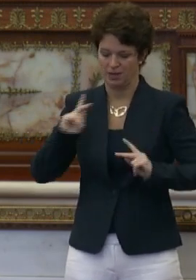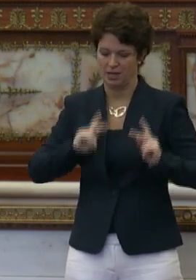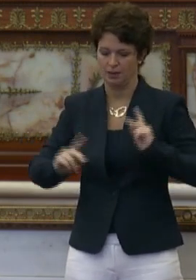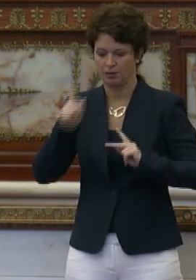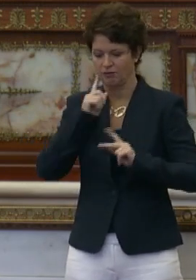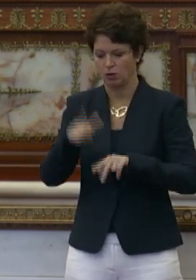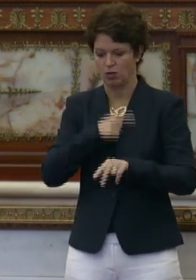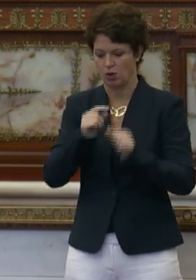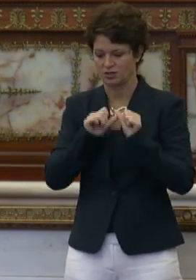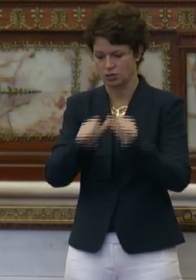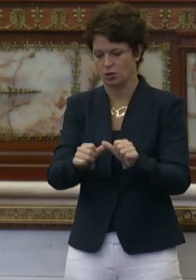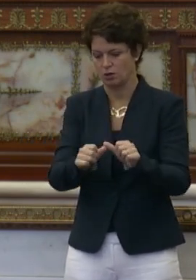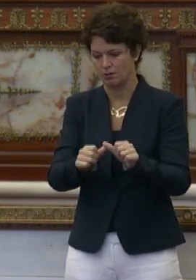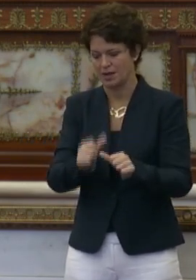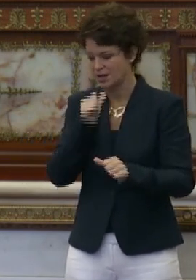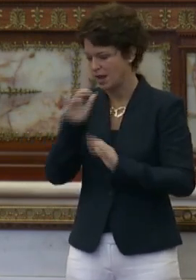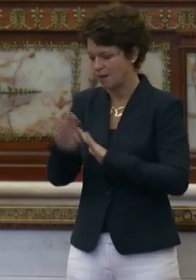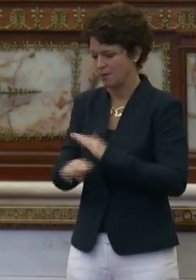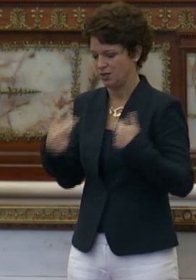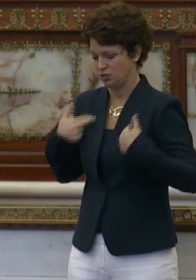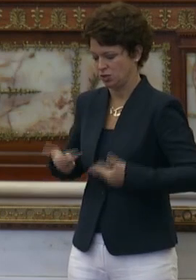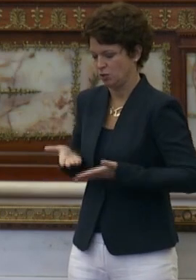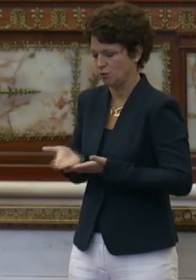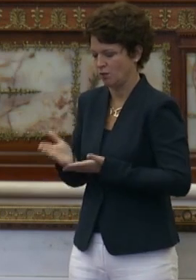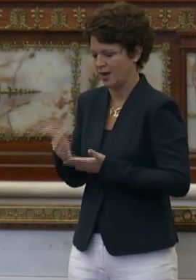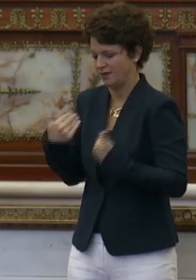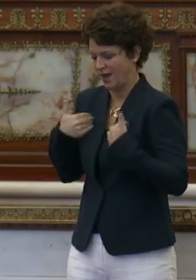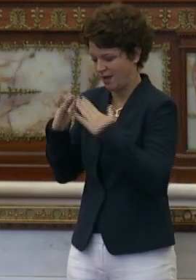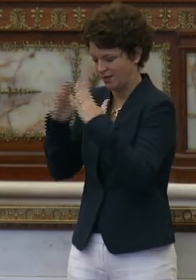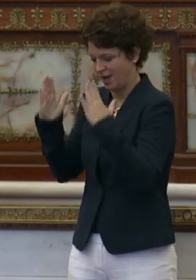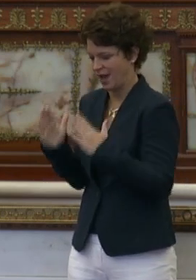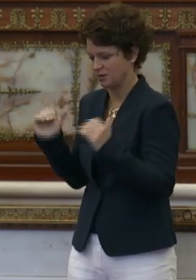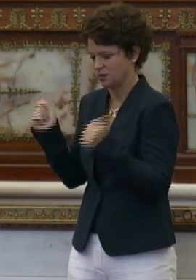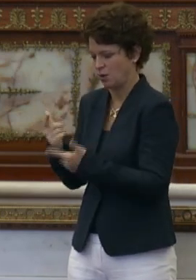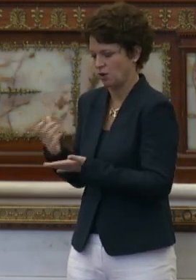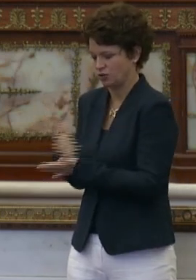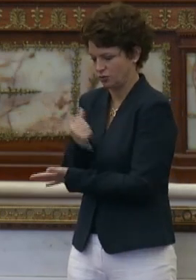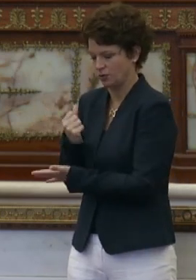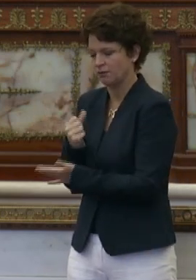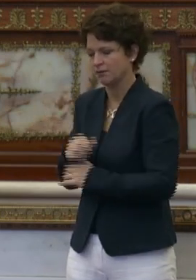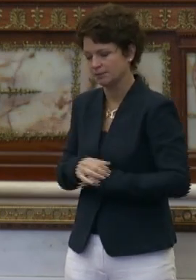a long time and not the basic human right of housing that we all deserve.